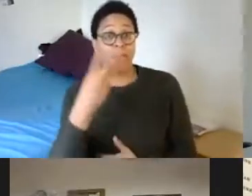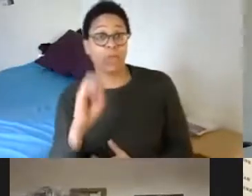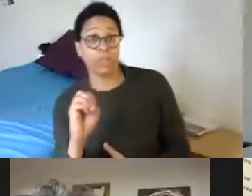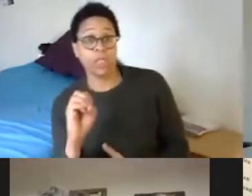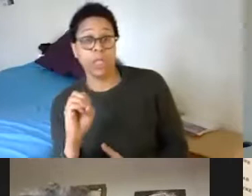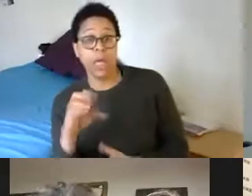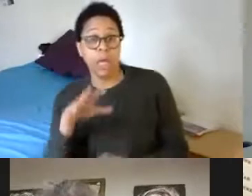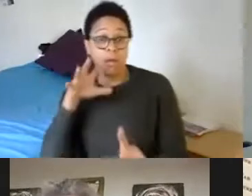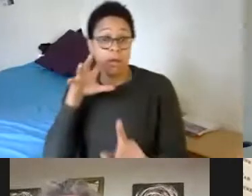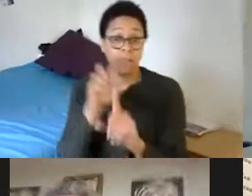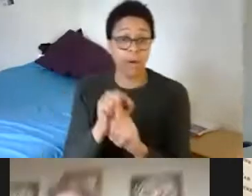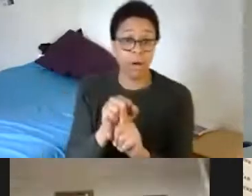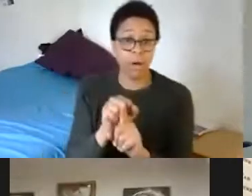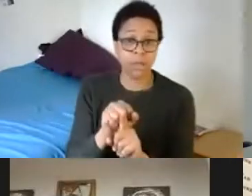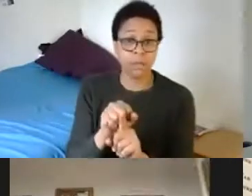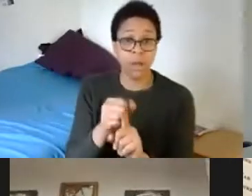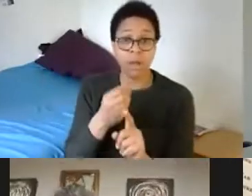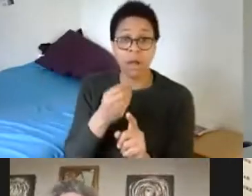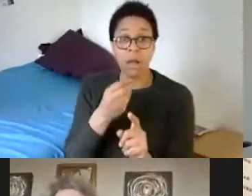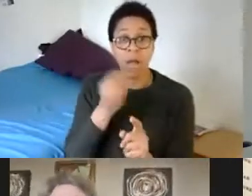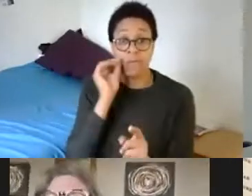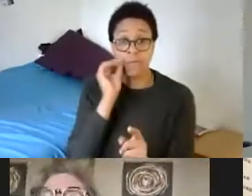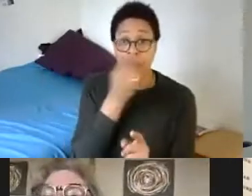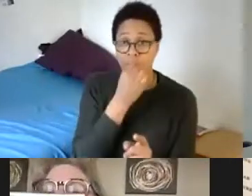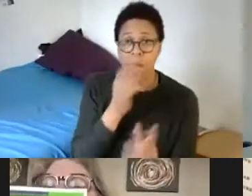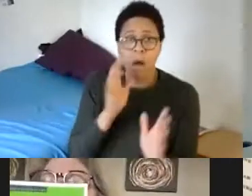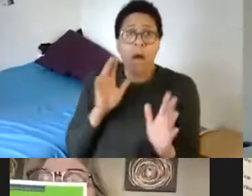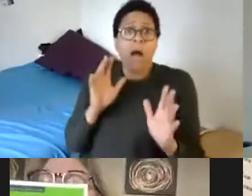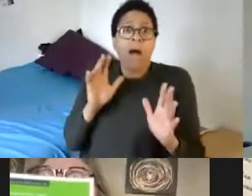flower in it, how delicate that's going to be. Is that